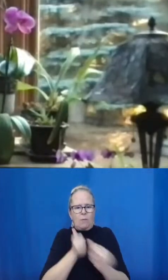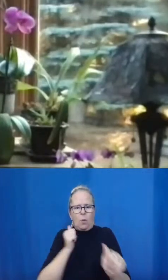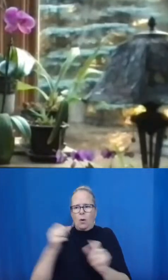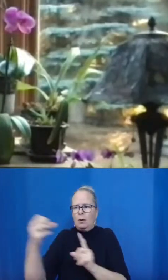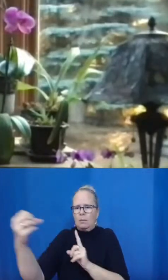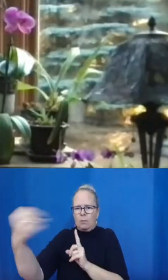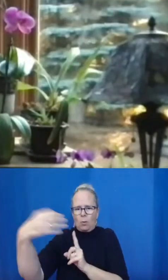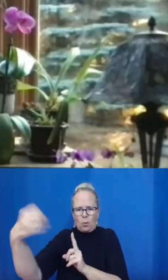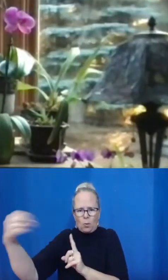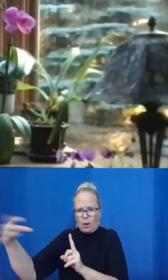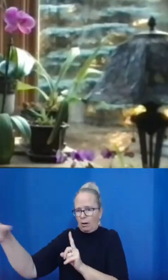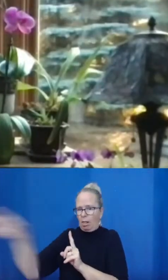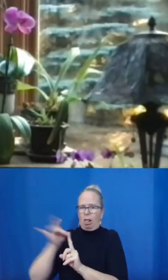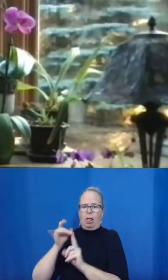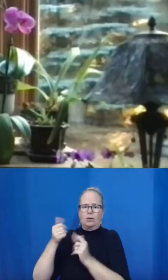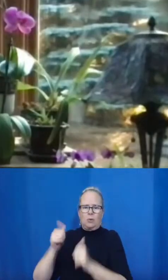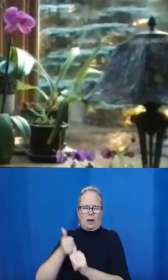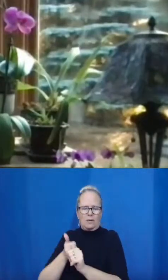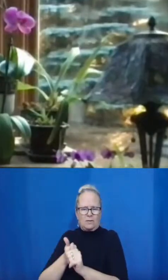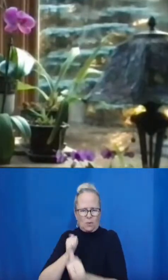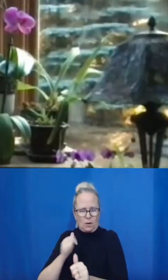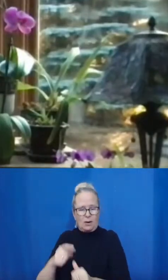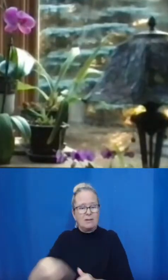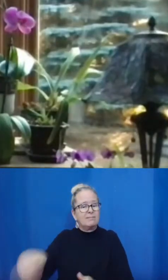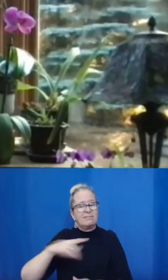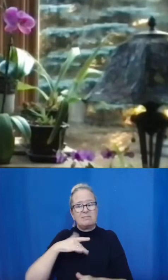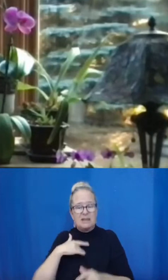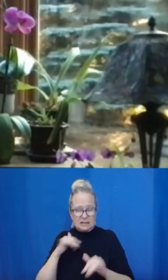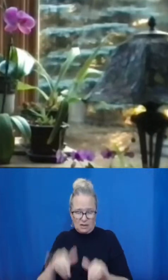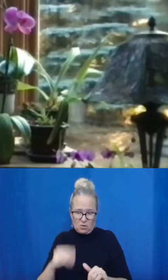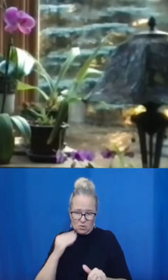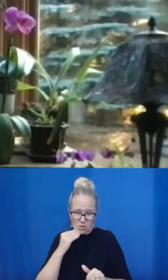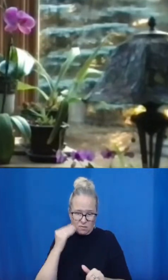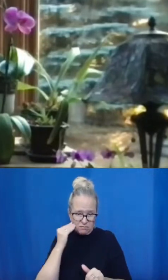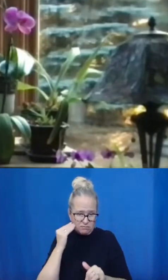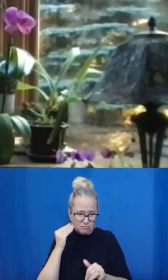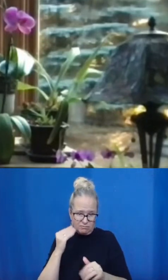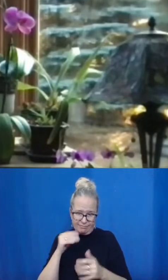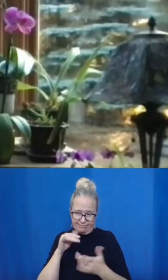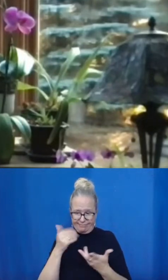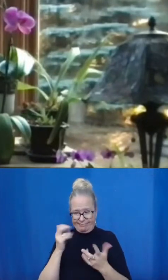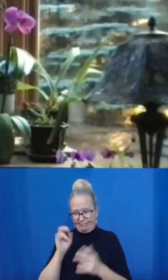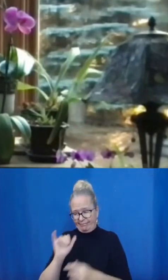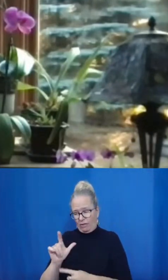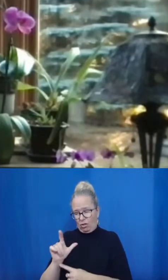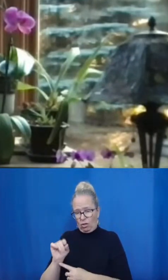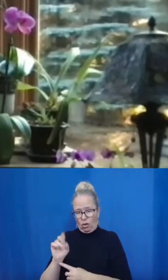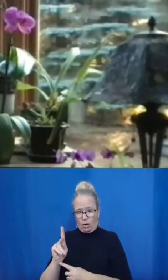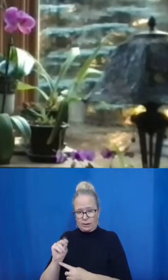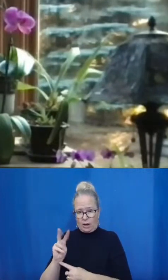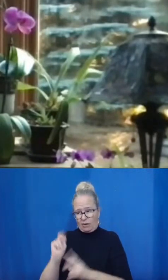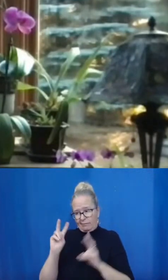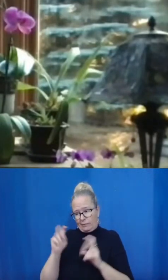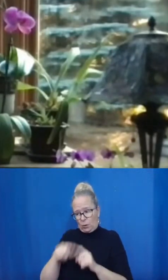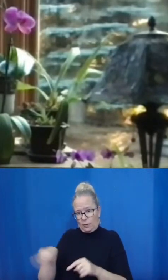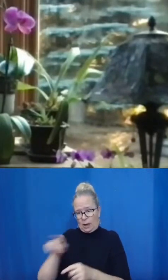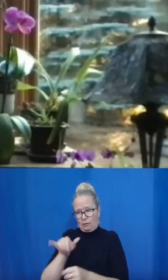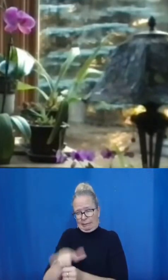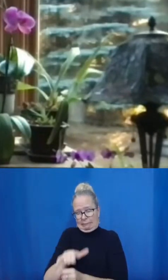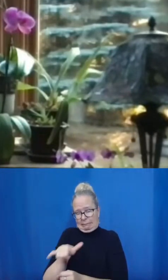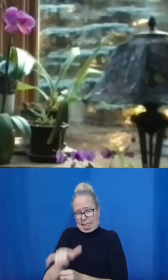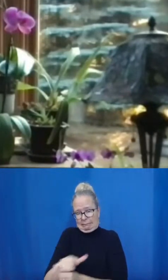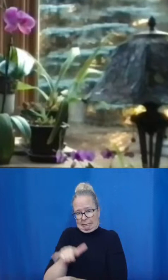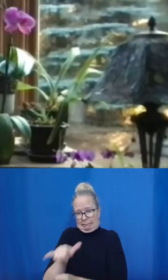other panelists, they'll tell you in their own words what the impact is that has had on their lives.